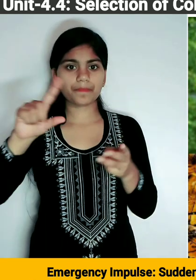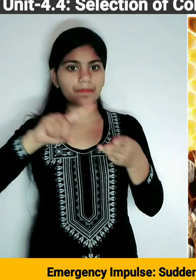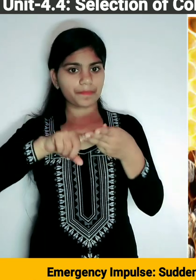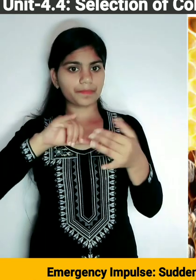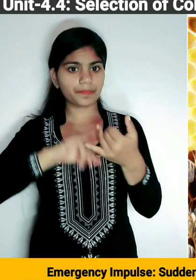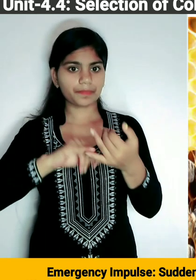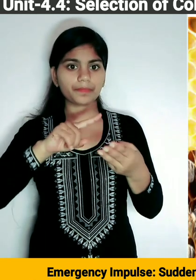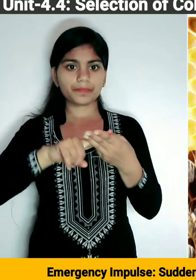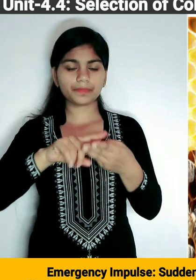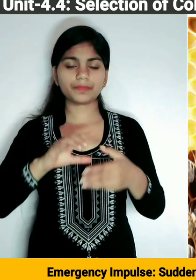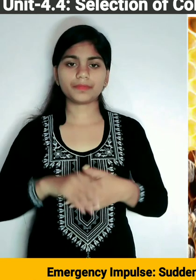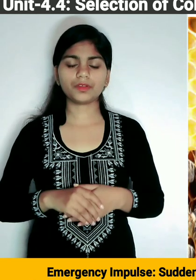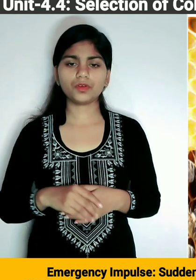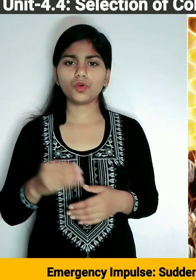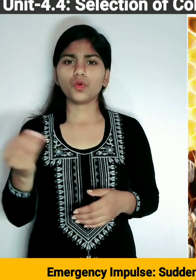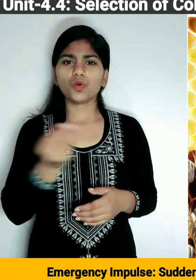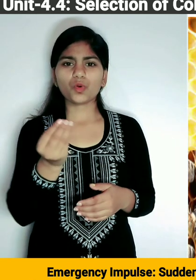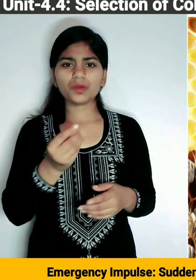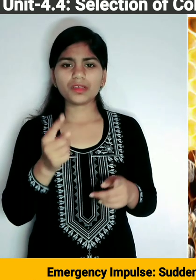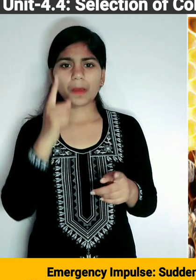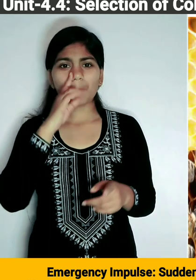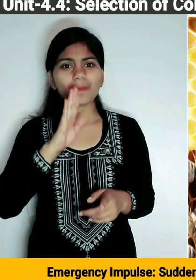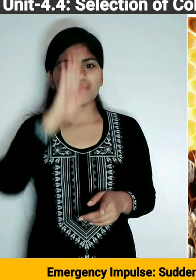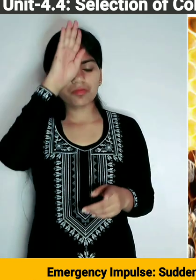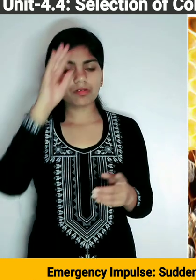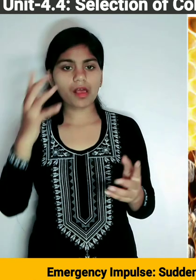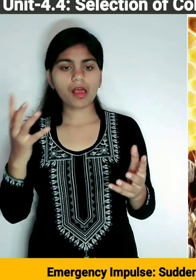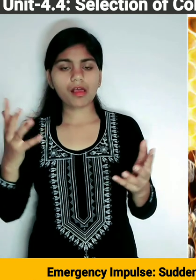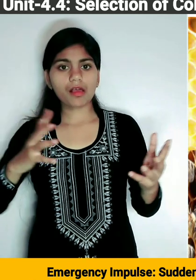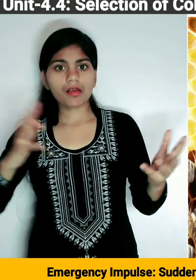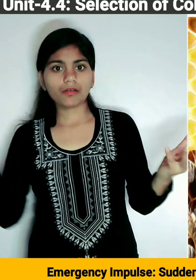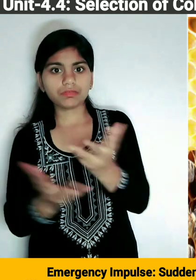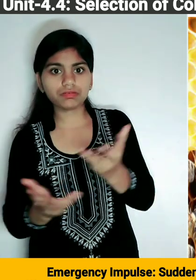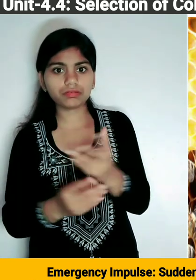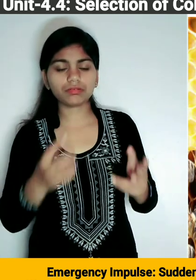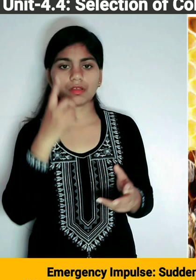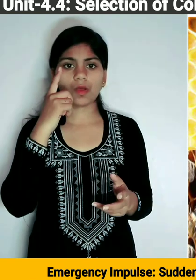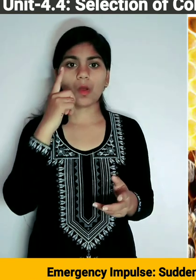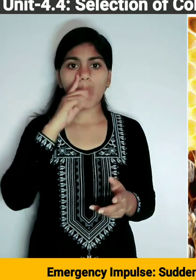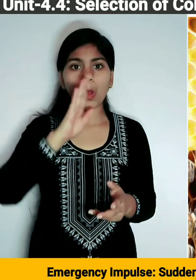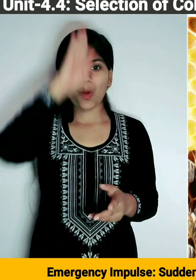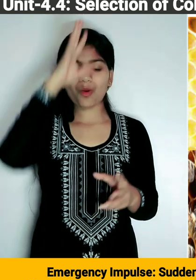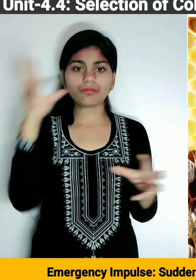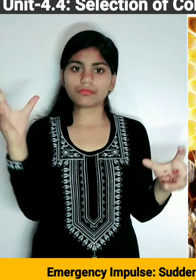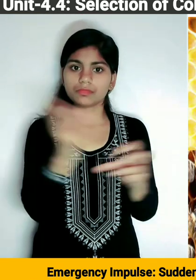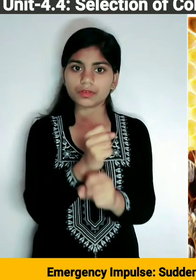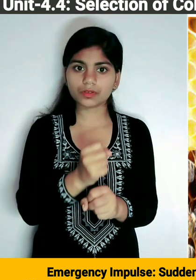creates emergency or queenlessness impulse.